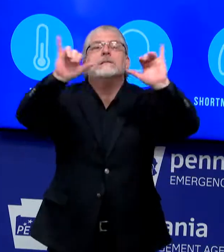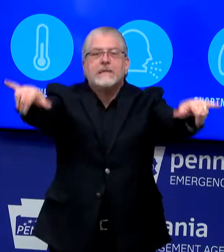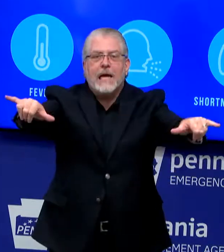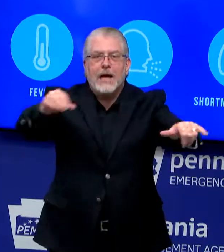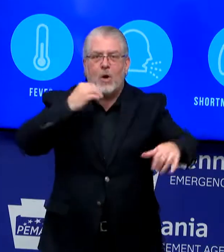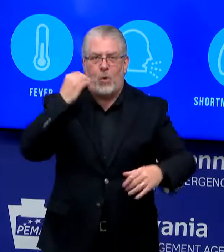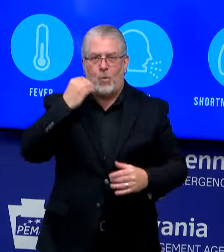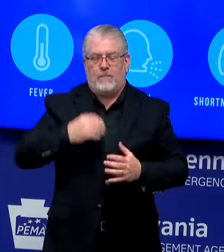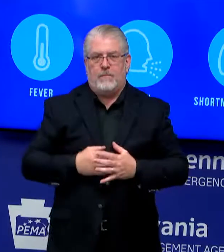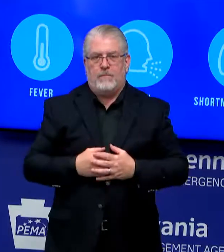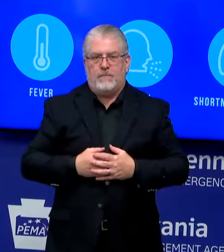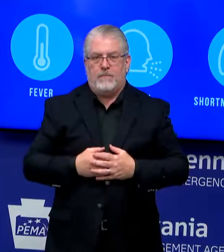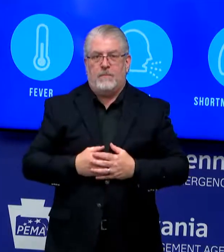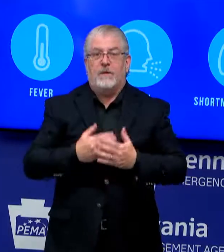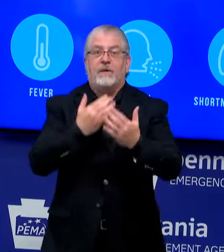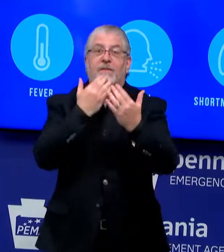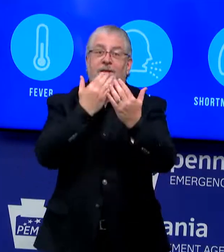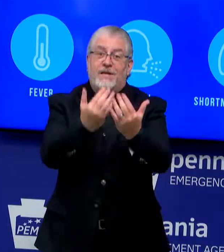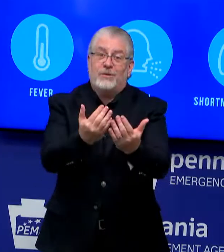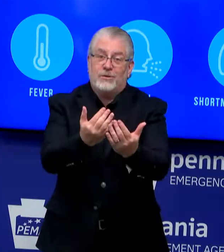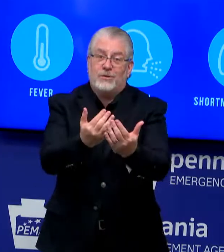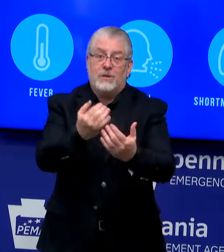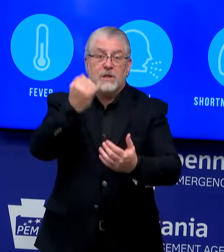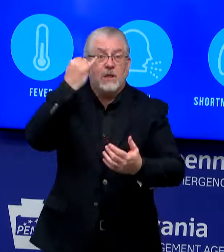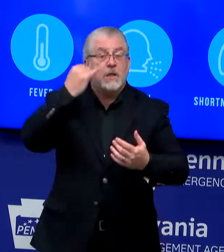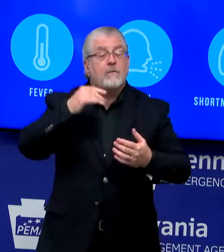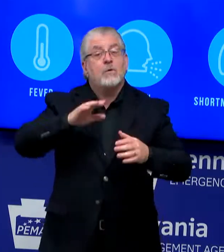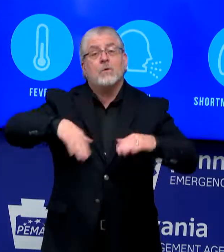get to, the Department of Health and the Governor's office will